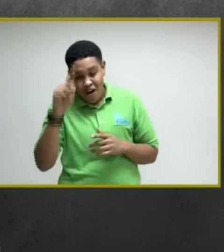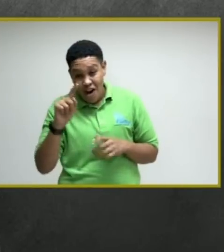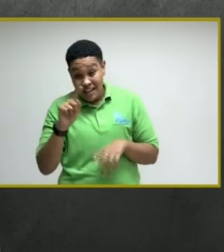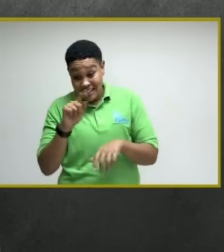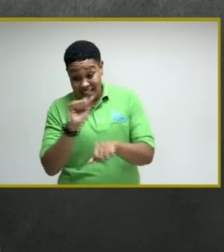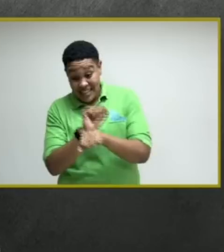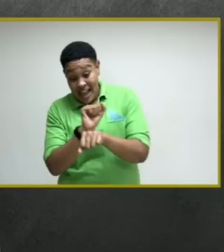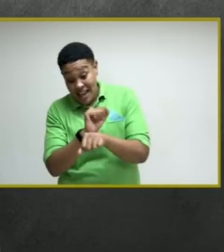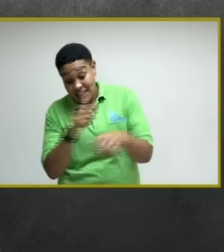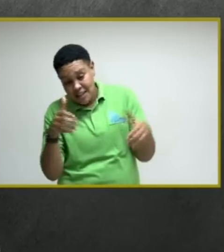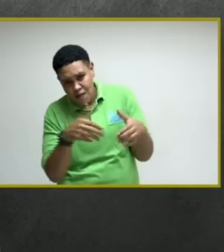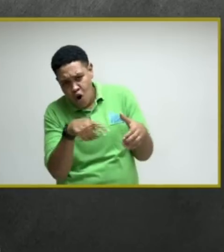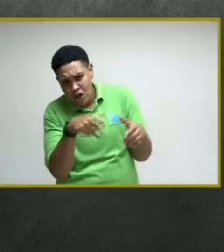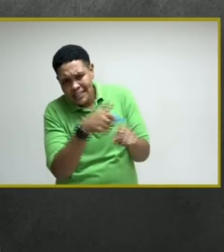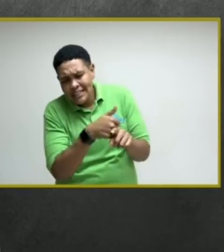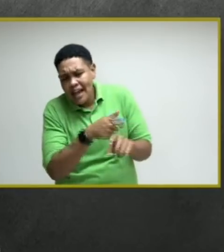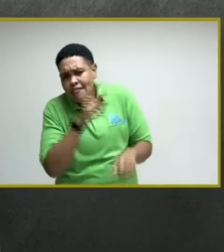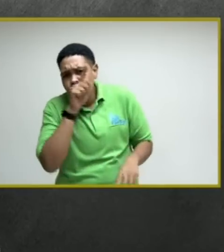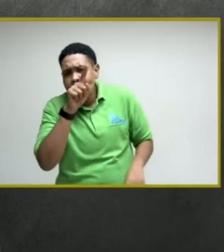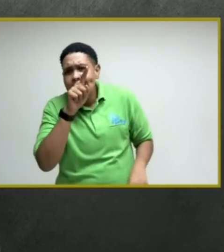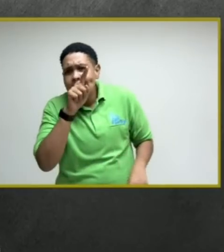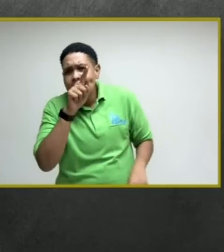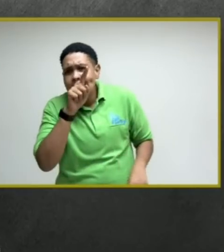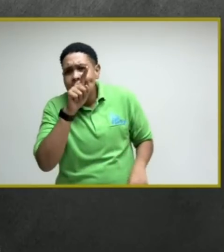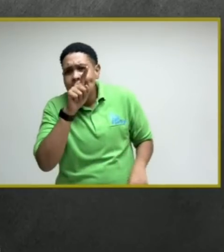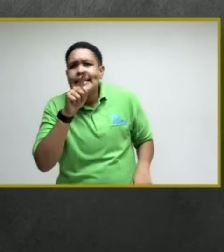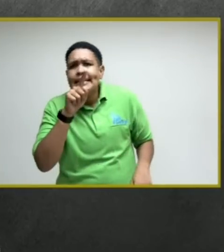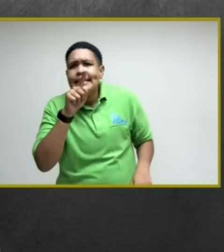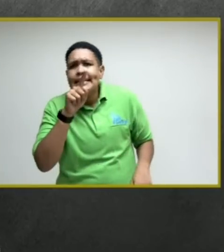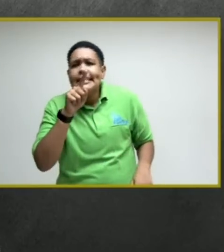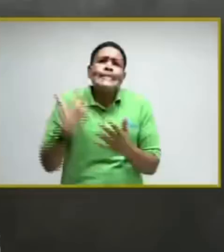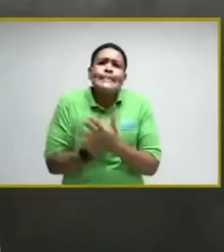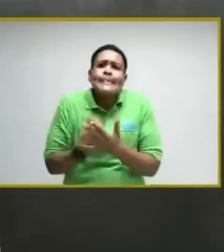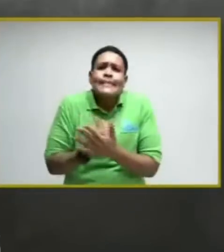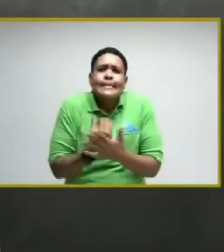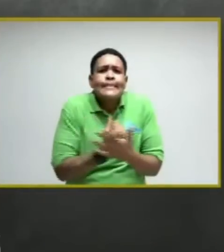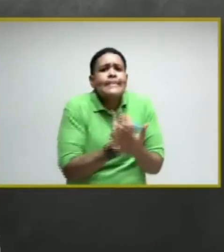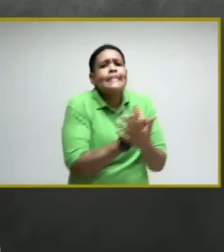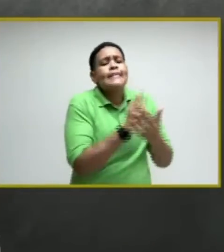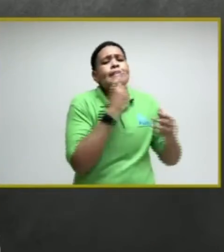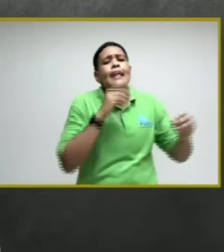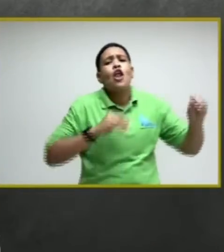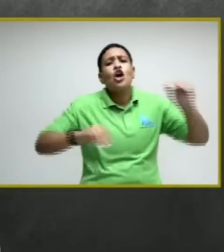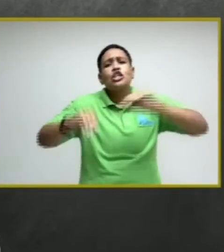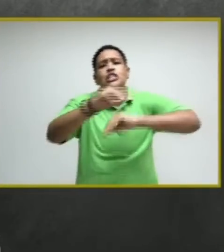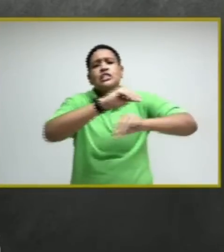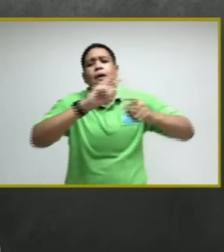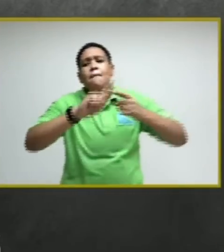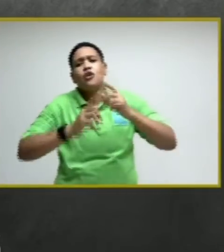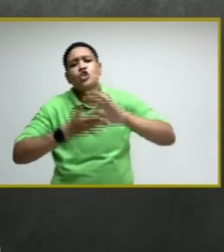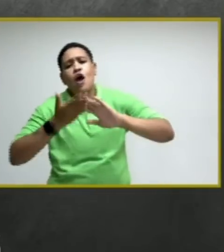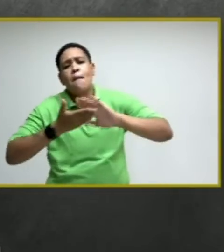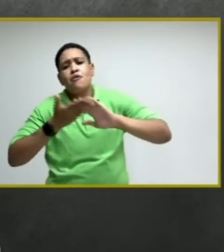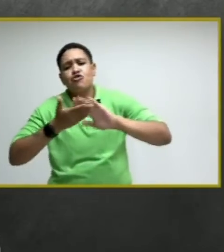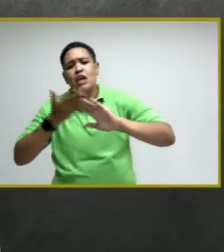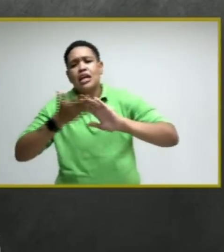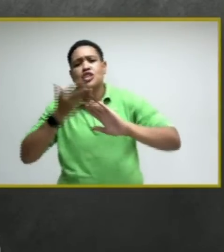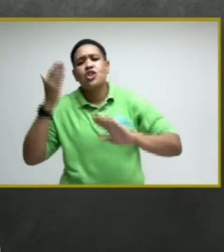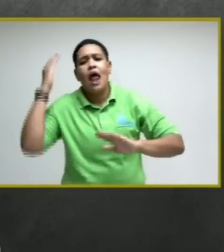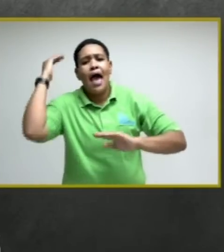force are to optimize the logistical and operational